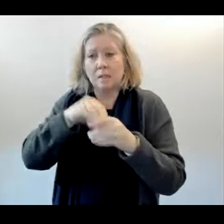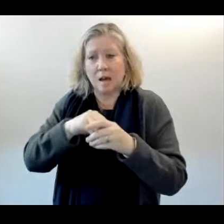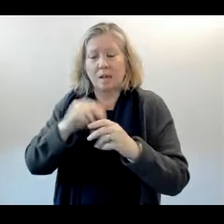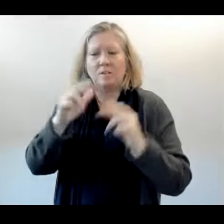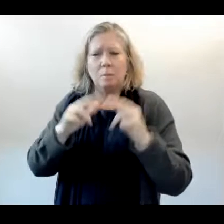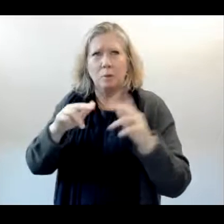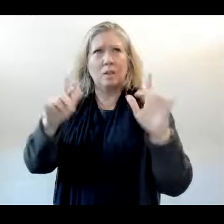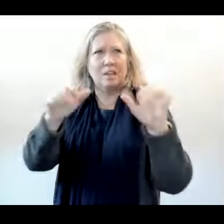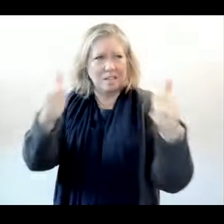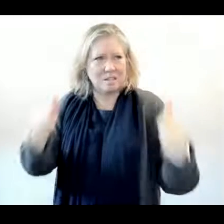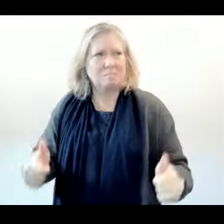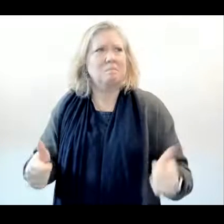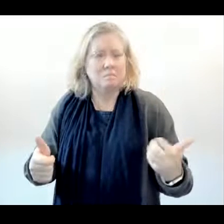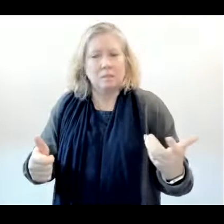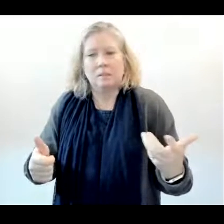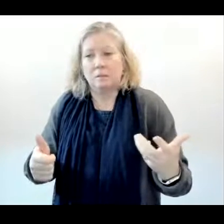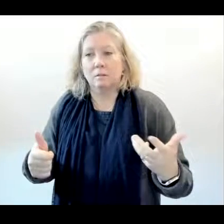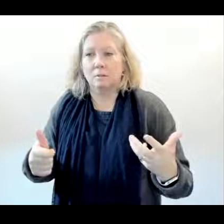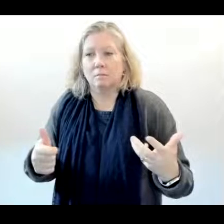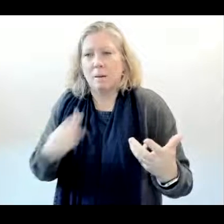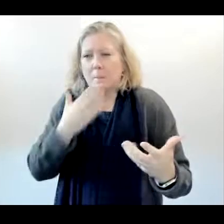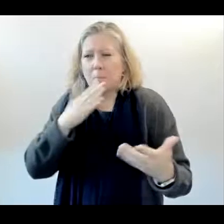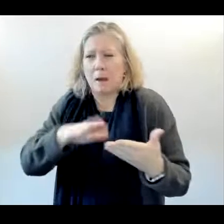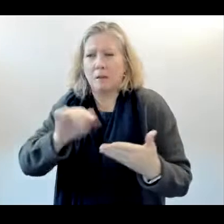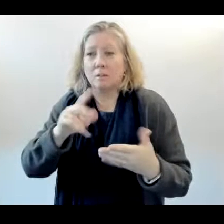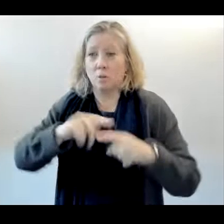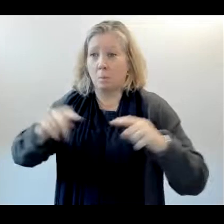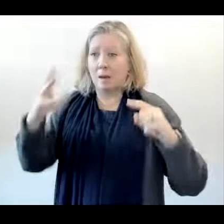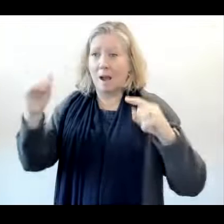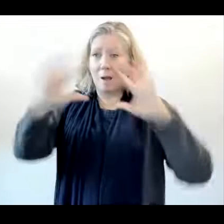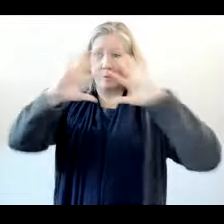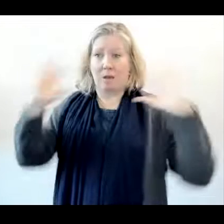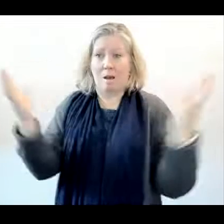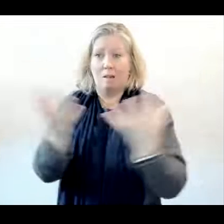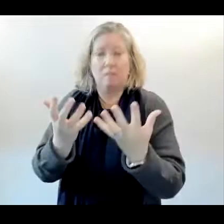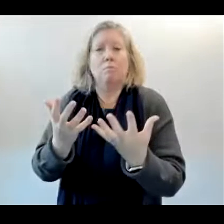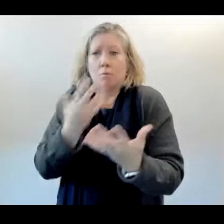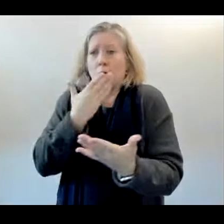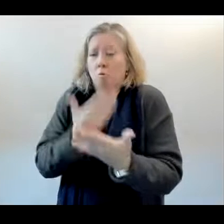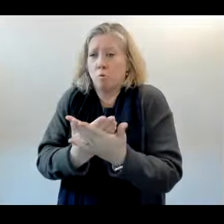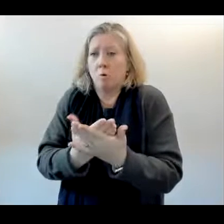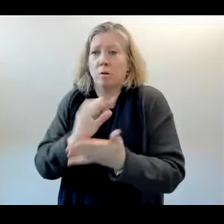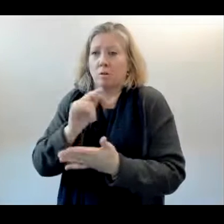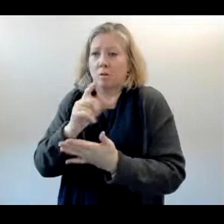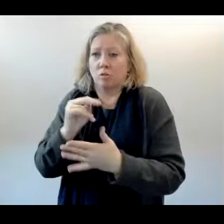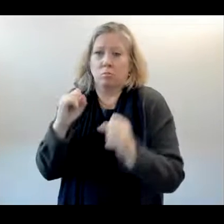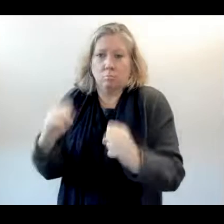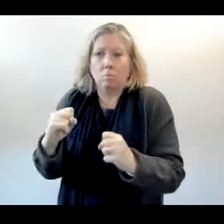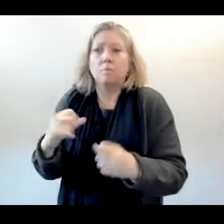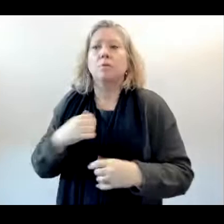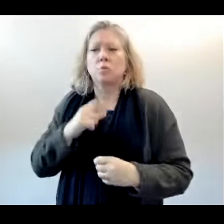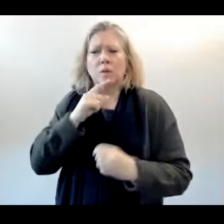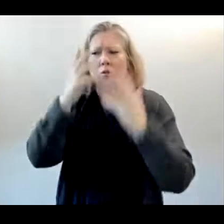and in poor condition, the external frame or structure is well intact. And so I think it would be a shame and rather unfortunate to let this building